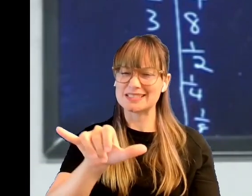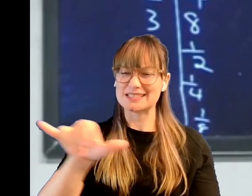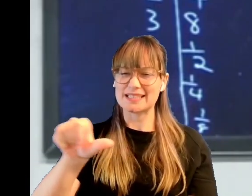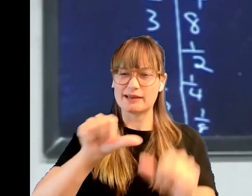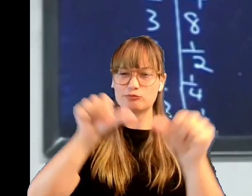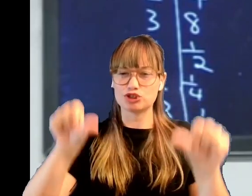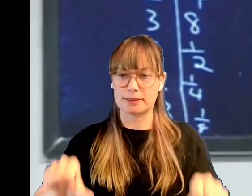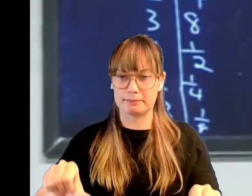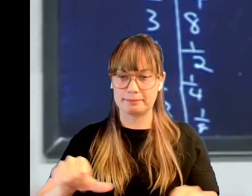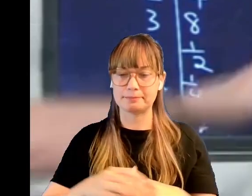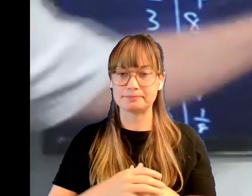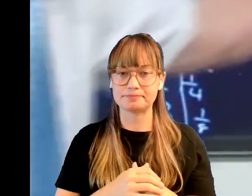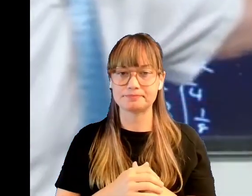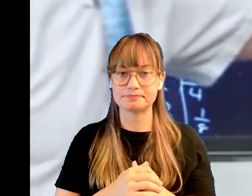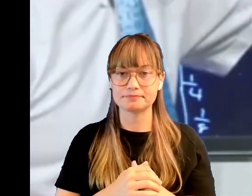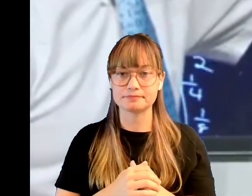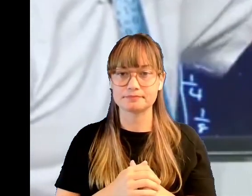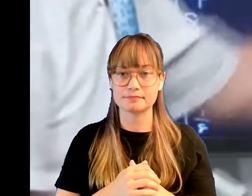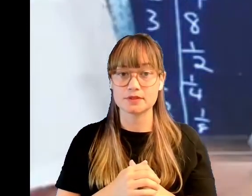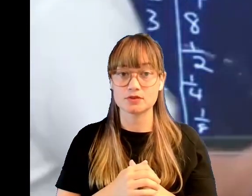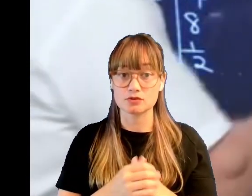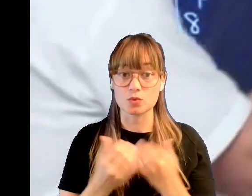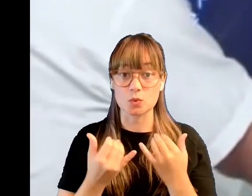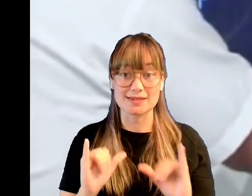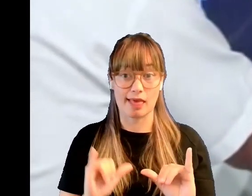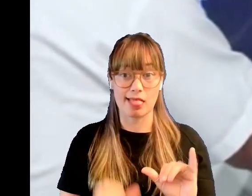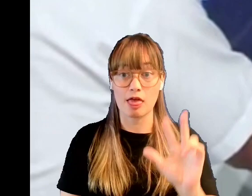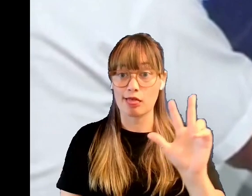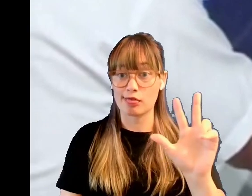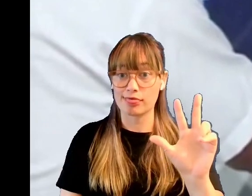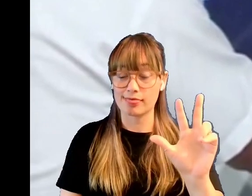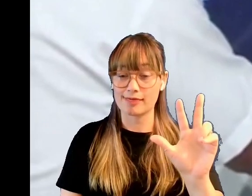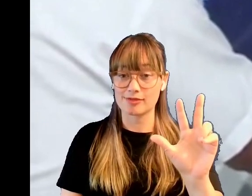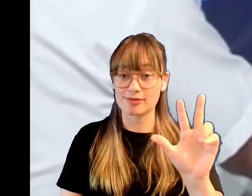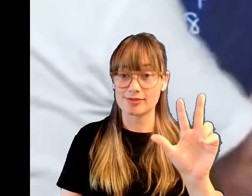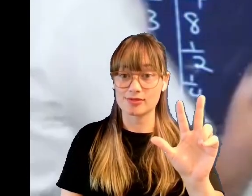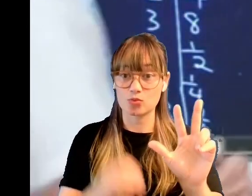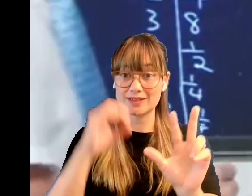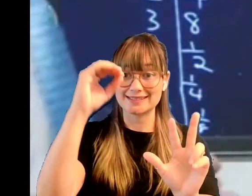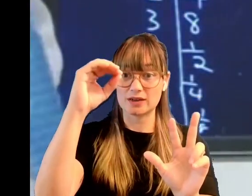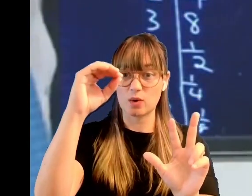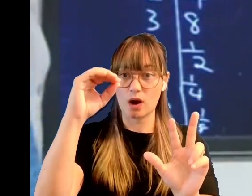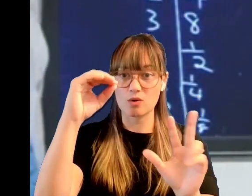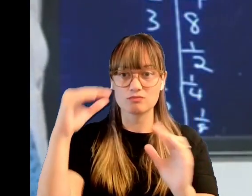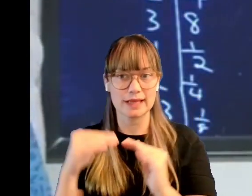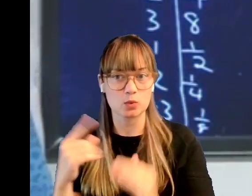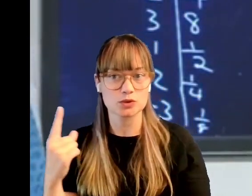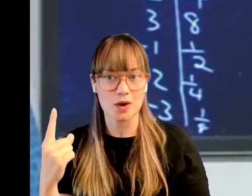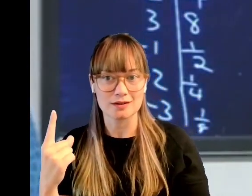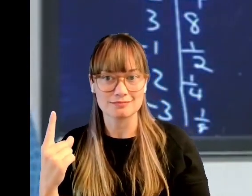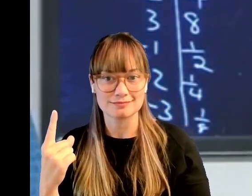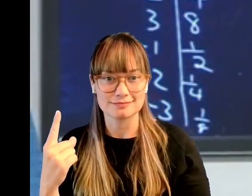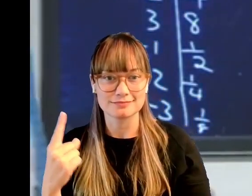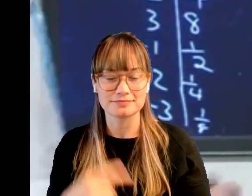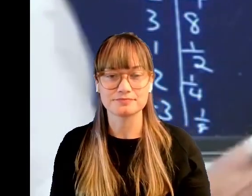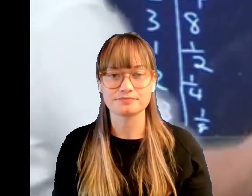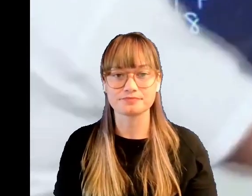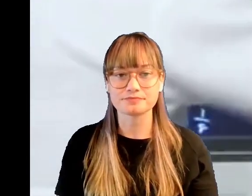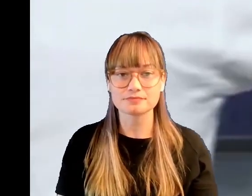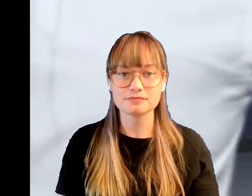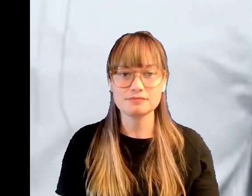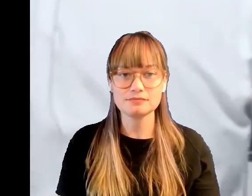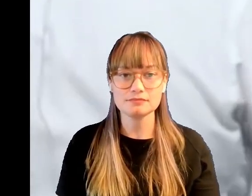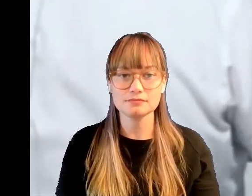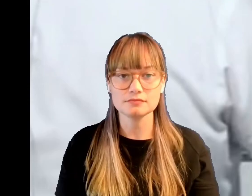shape. 3 to the 0 is still 1, so it would still go through that same y-intercept,